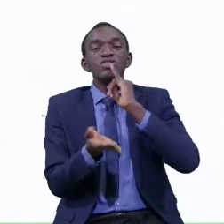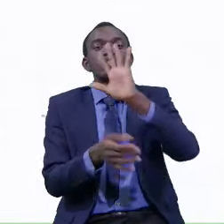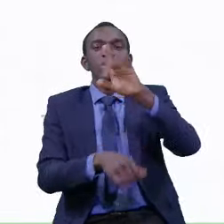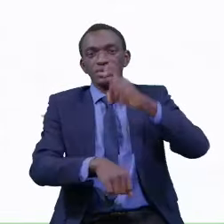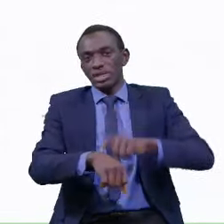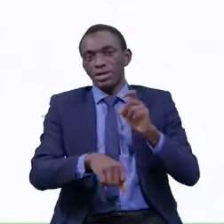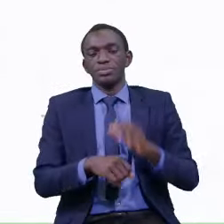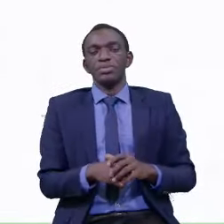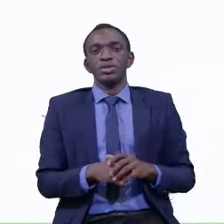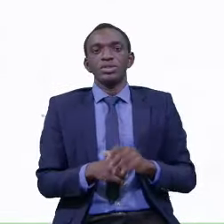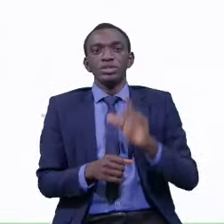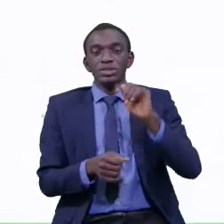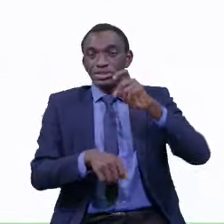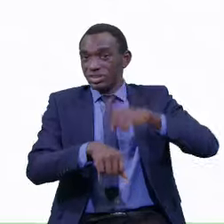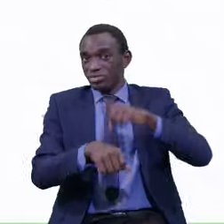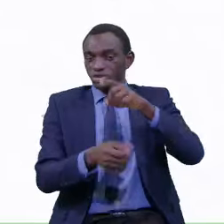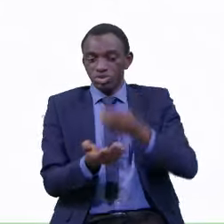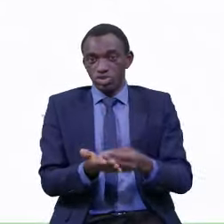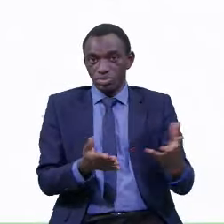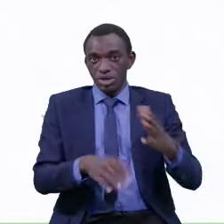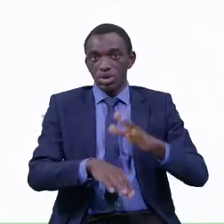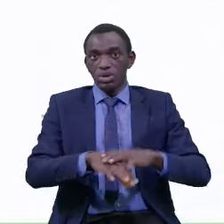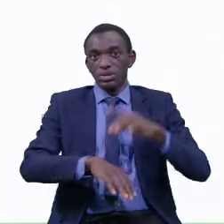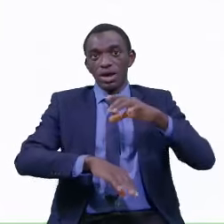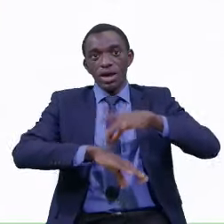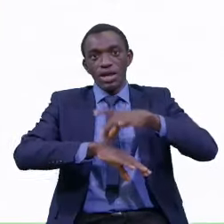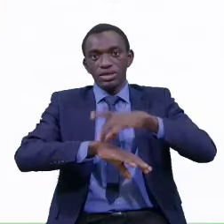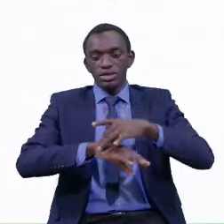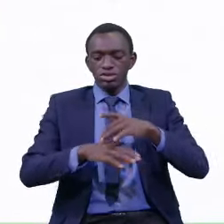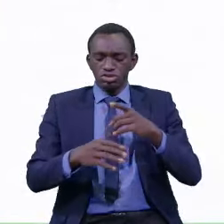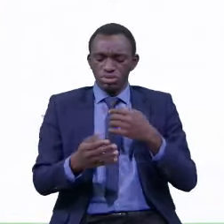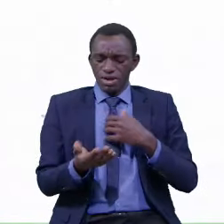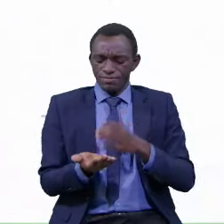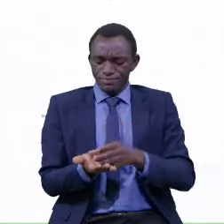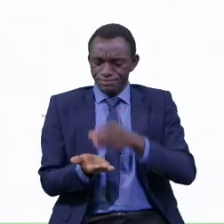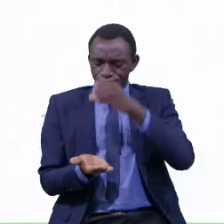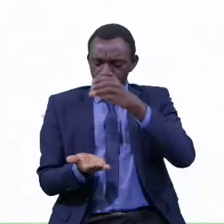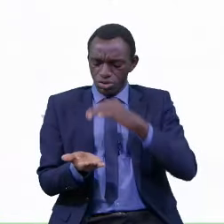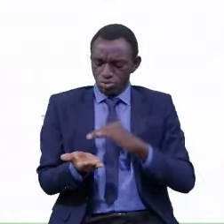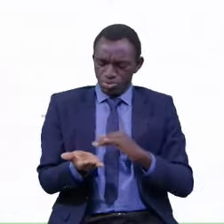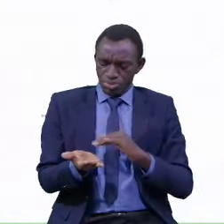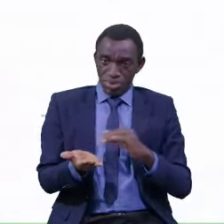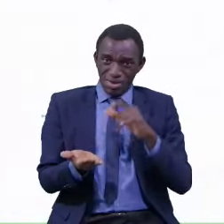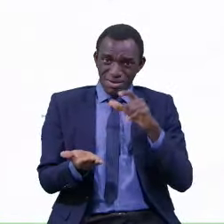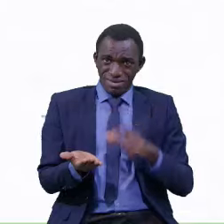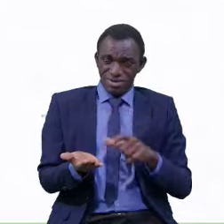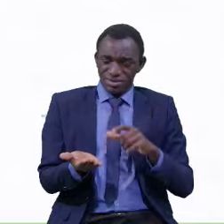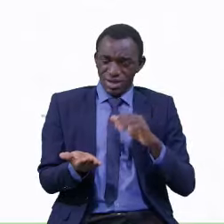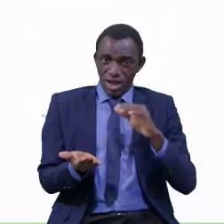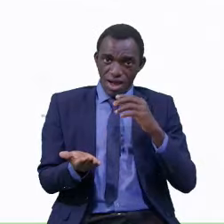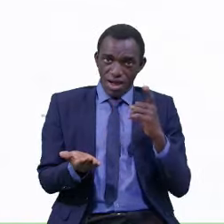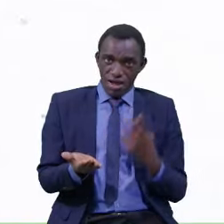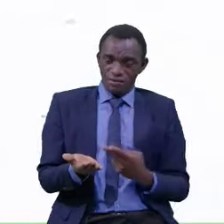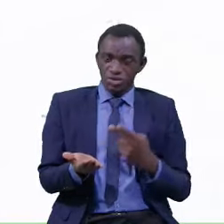you're spending less than half of the cup. Fill it full with your time. The